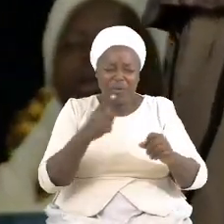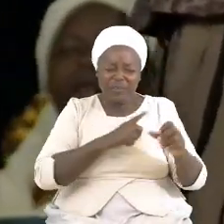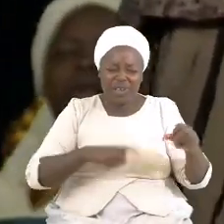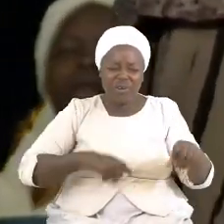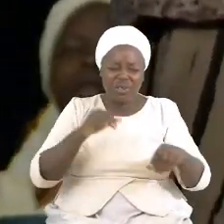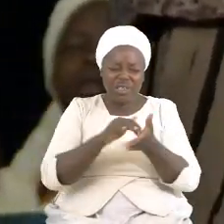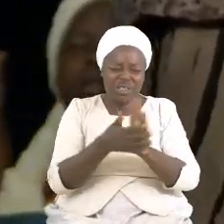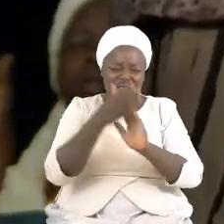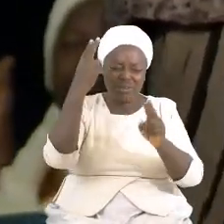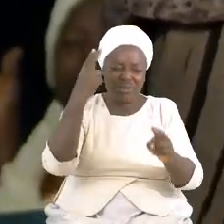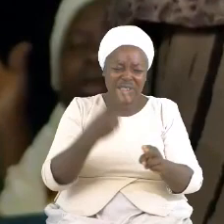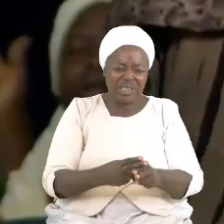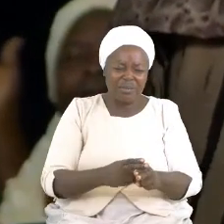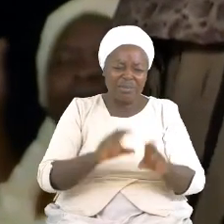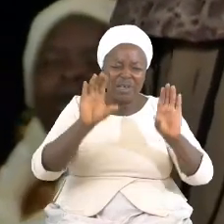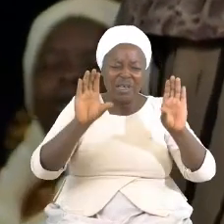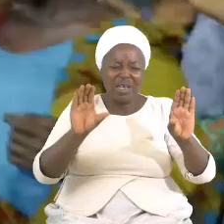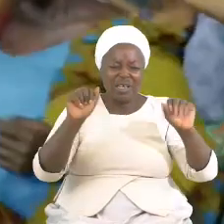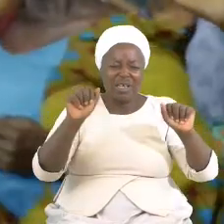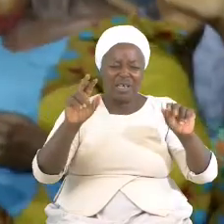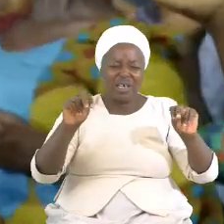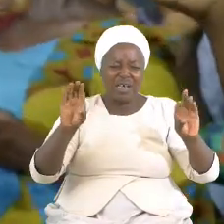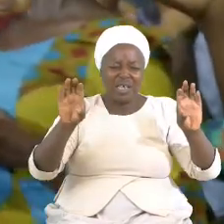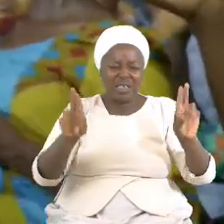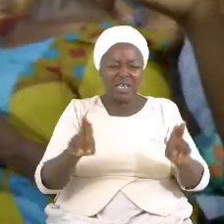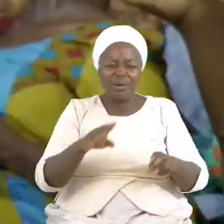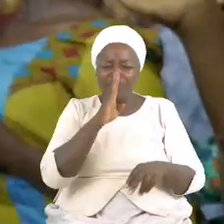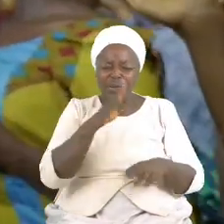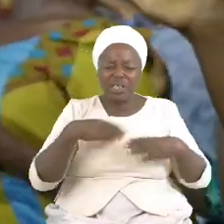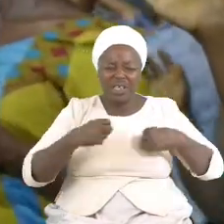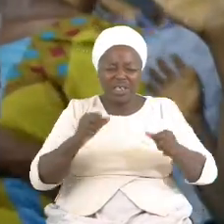Cancer, be healed in Jesus' name.